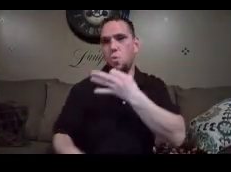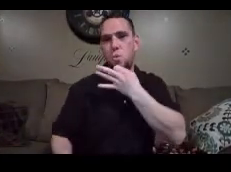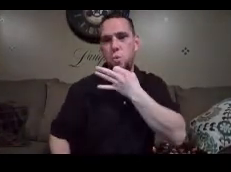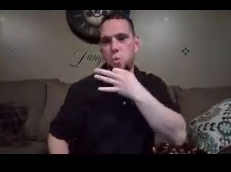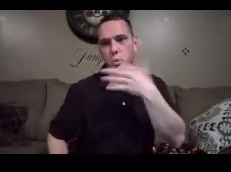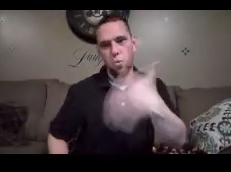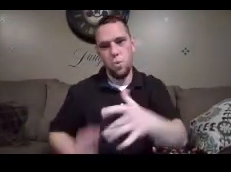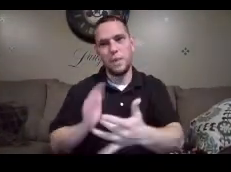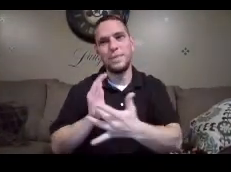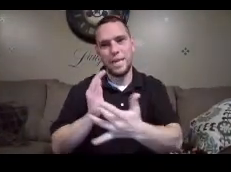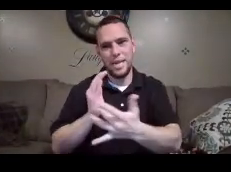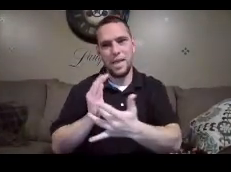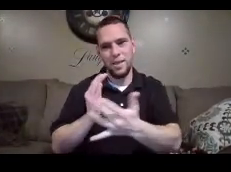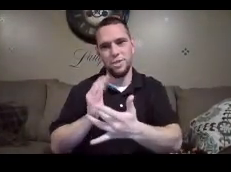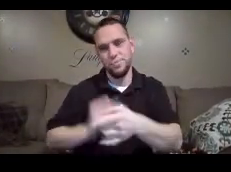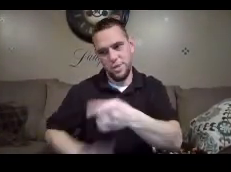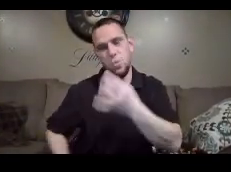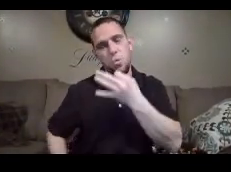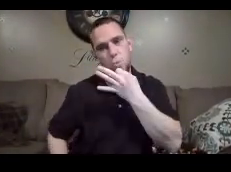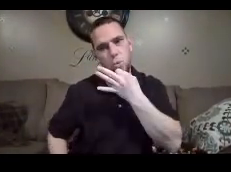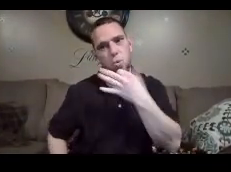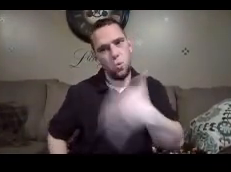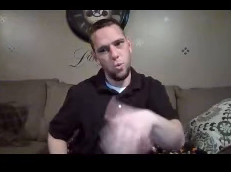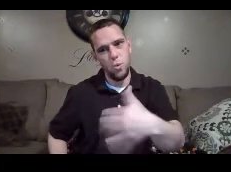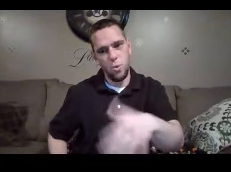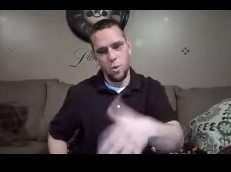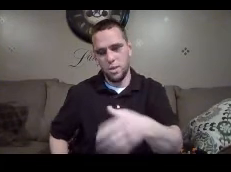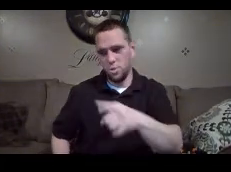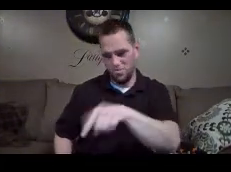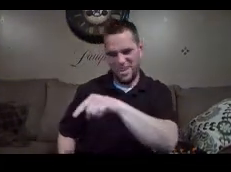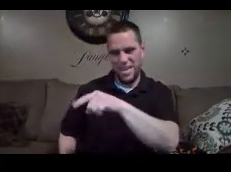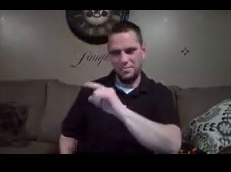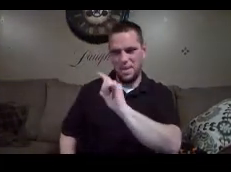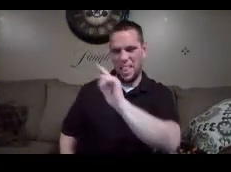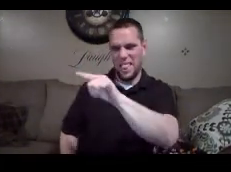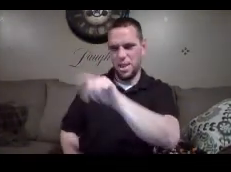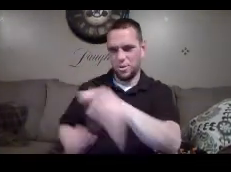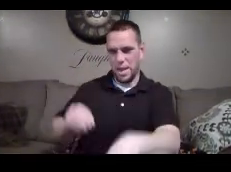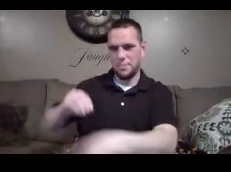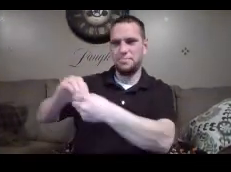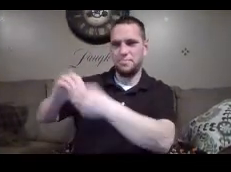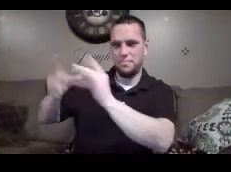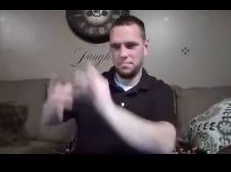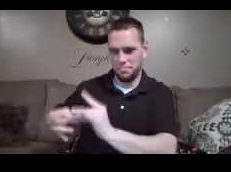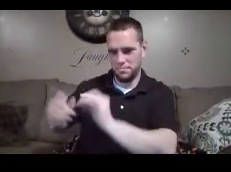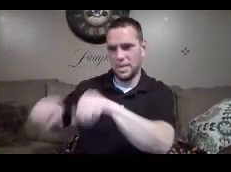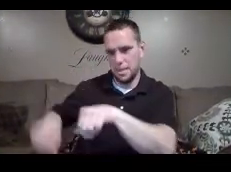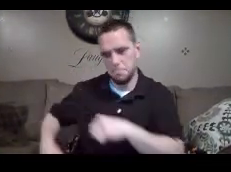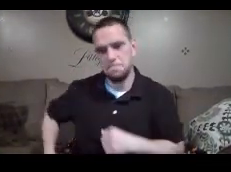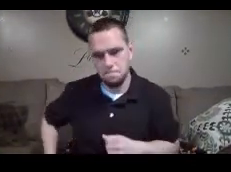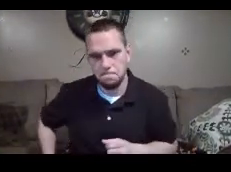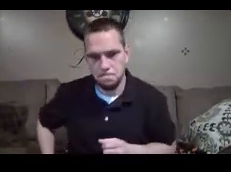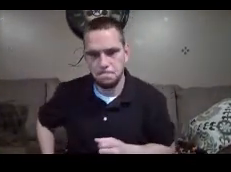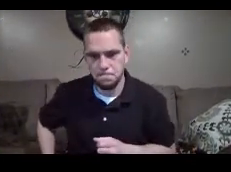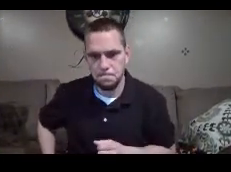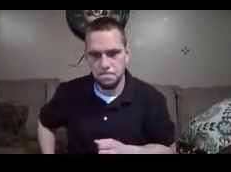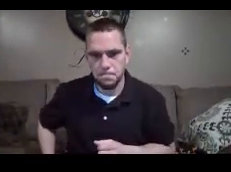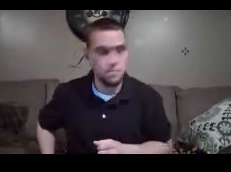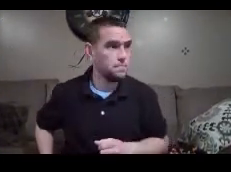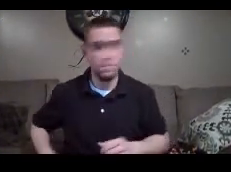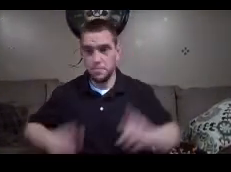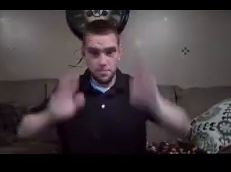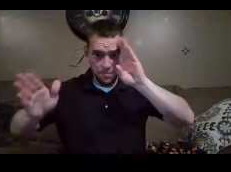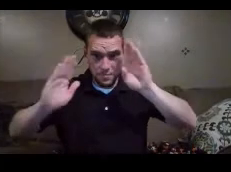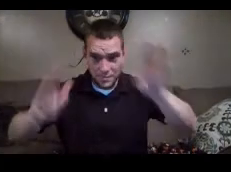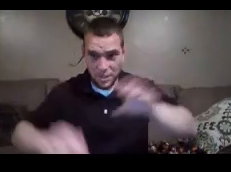so if he can always add into that during his presentation as well. Okay. Hi everybody, this is